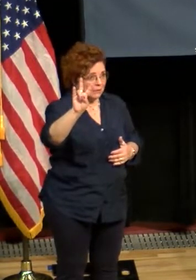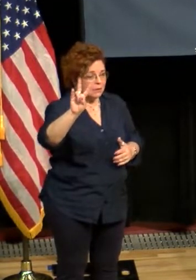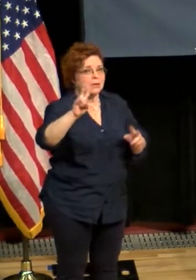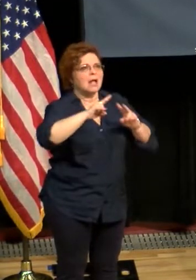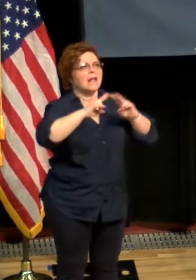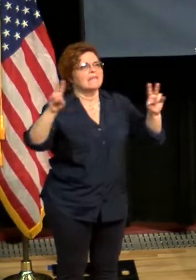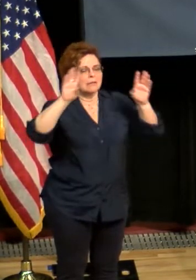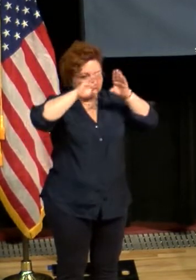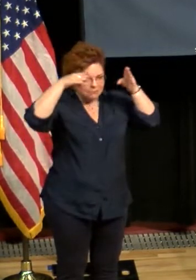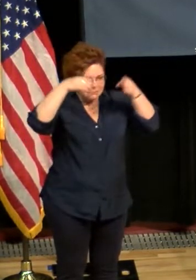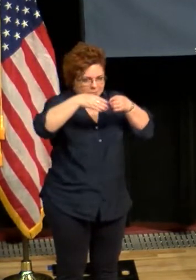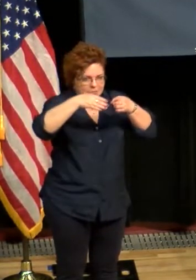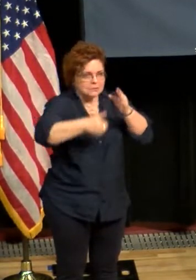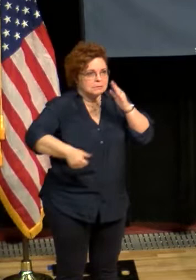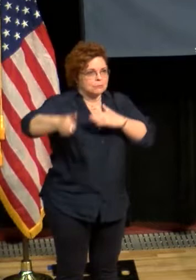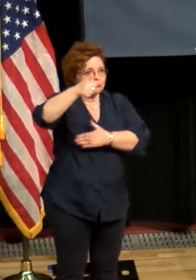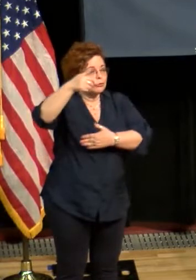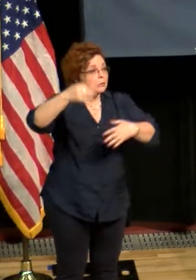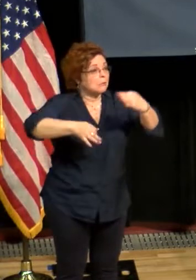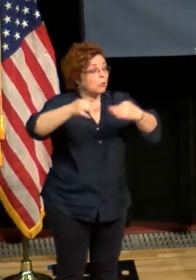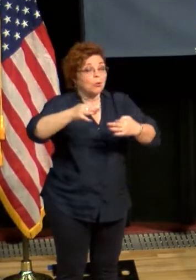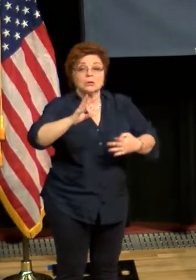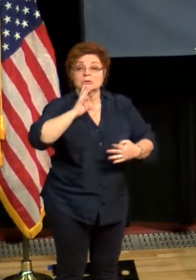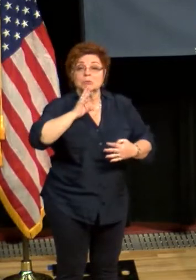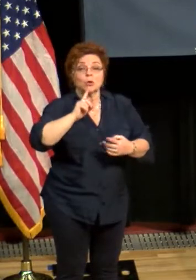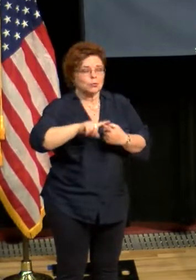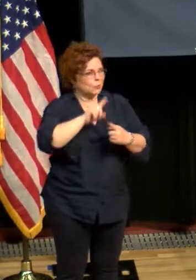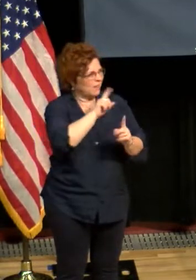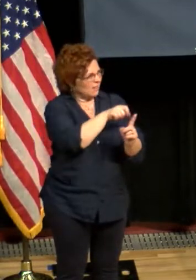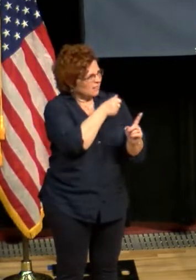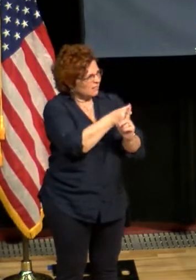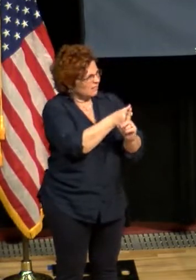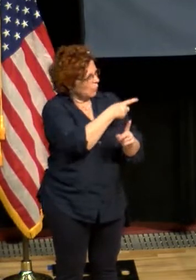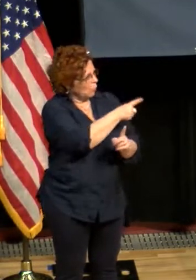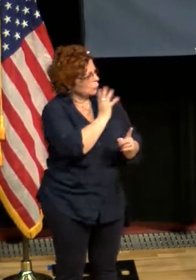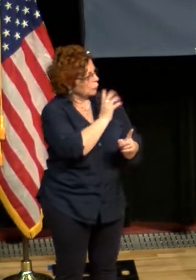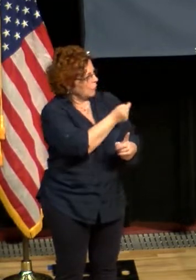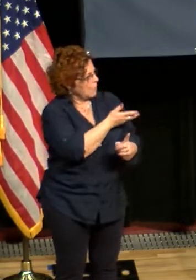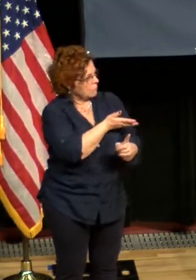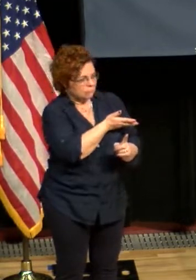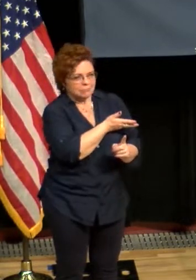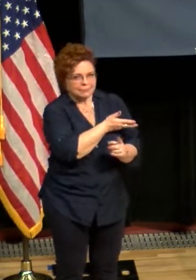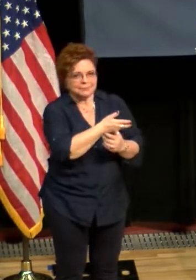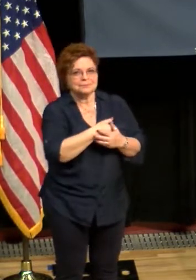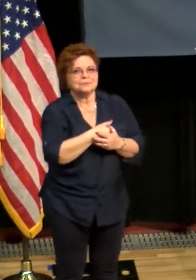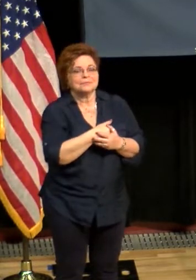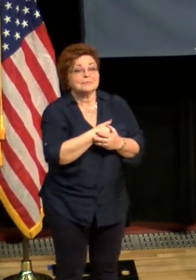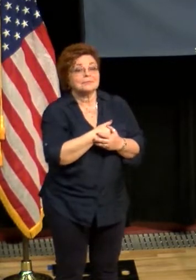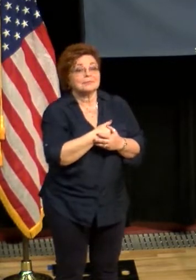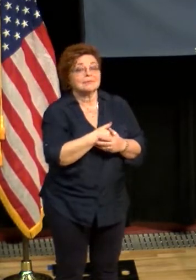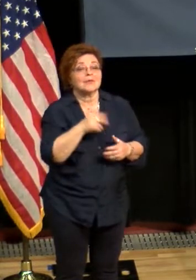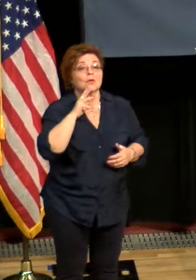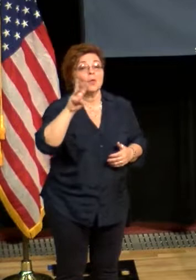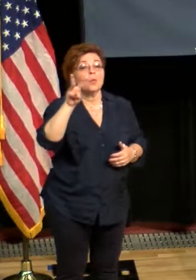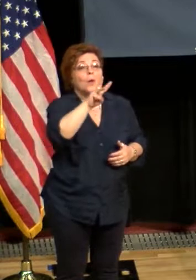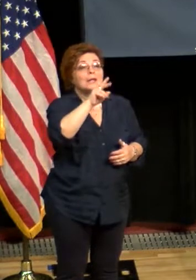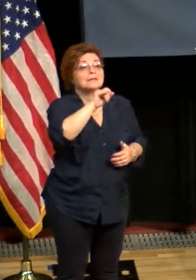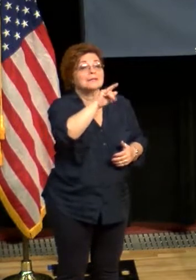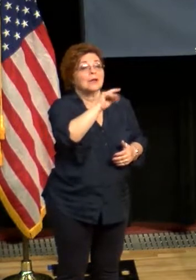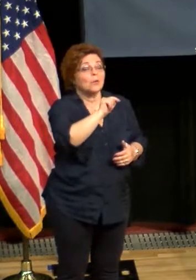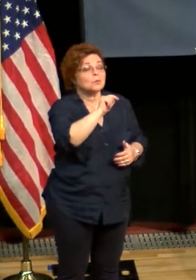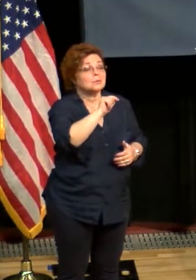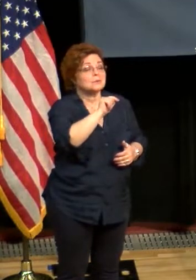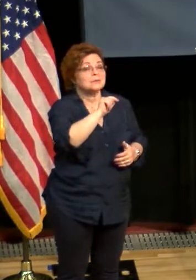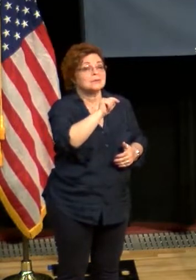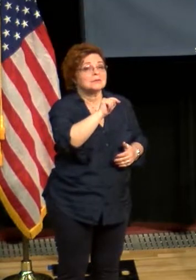very conservative Supreme Court spoke to the very issue that you're talking about right now. It was the West Coast Hotel